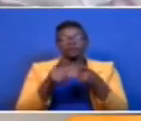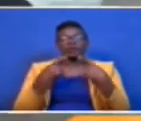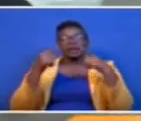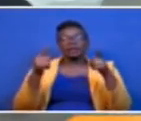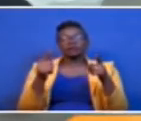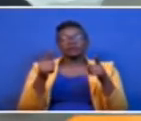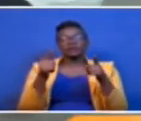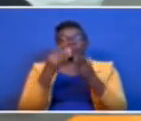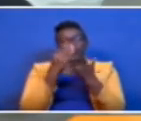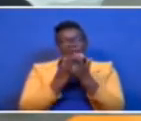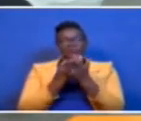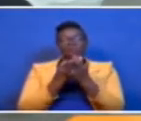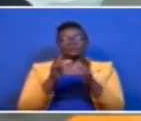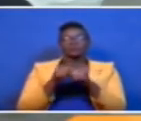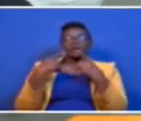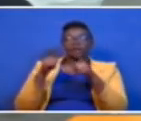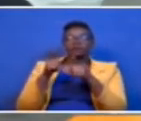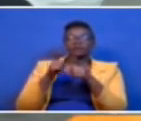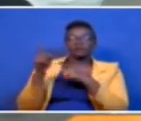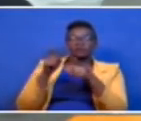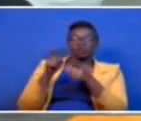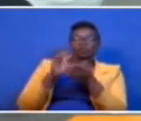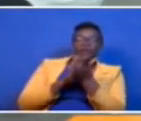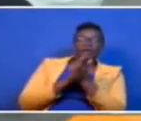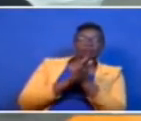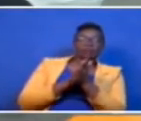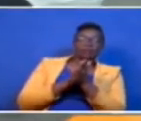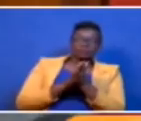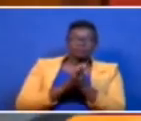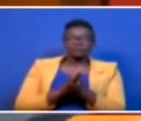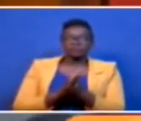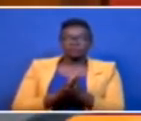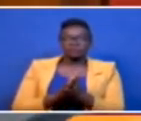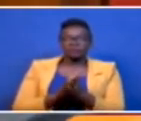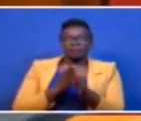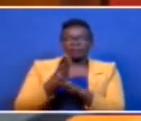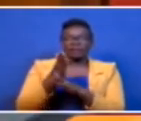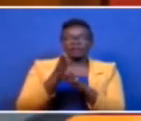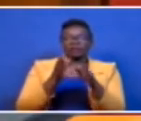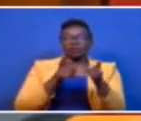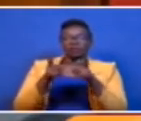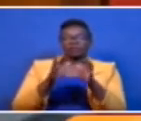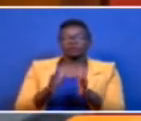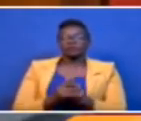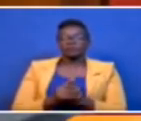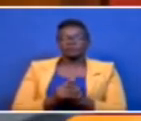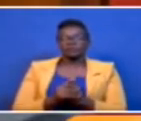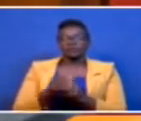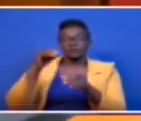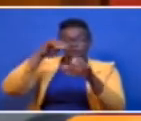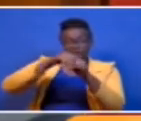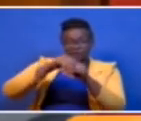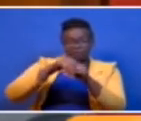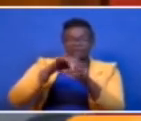dominant operator, a position Safaricom rebutted. Investment is the basis of